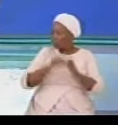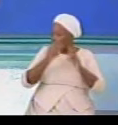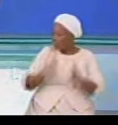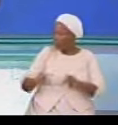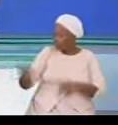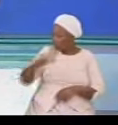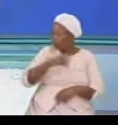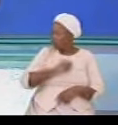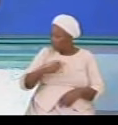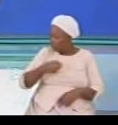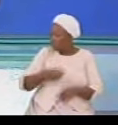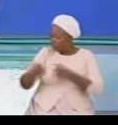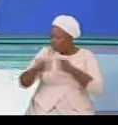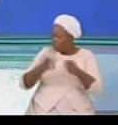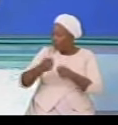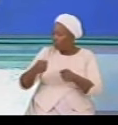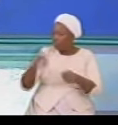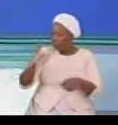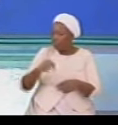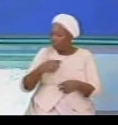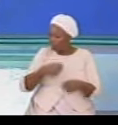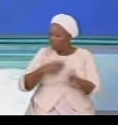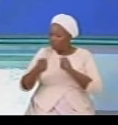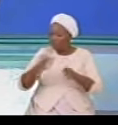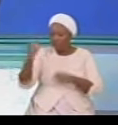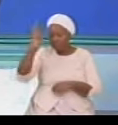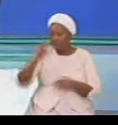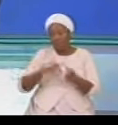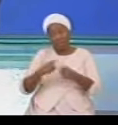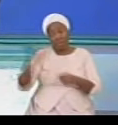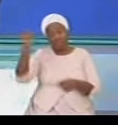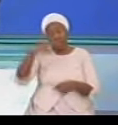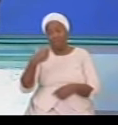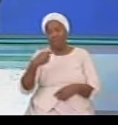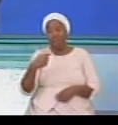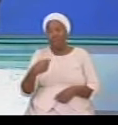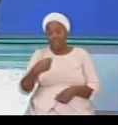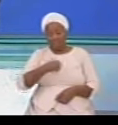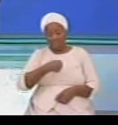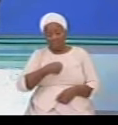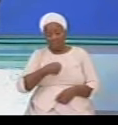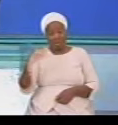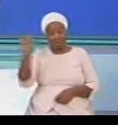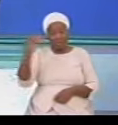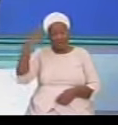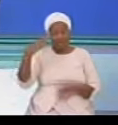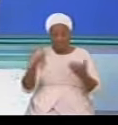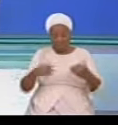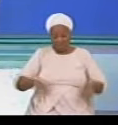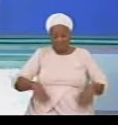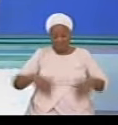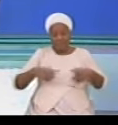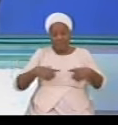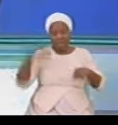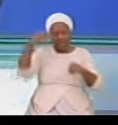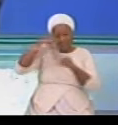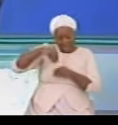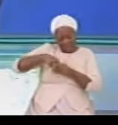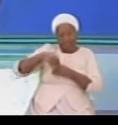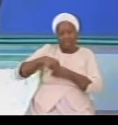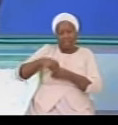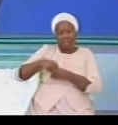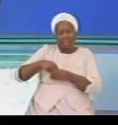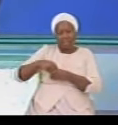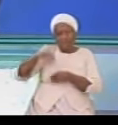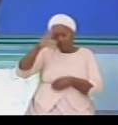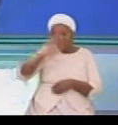him to do this and do that. And grace said, I'm now living inside him. Before I came, you could